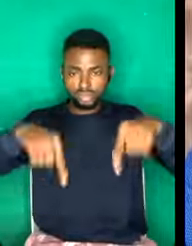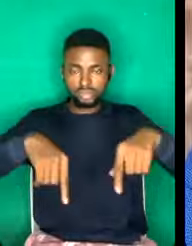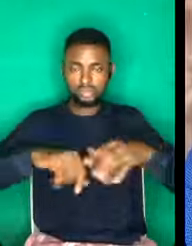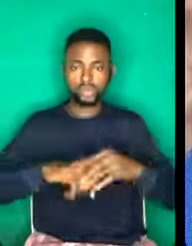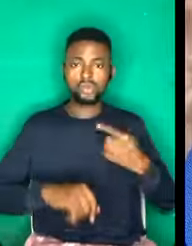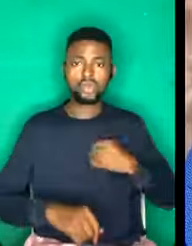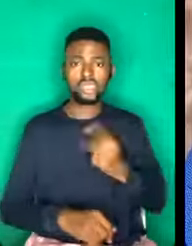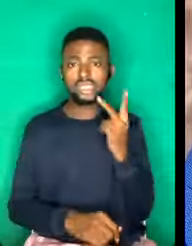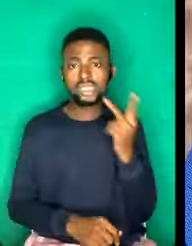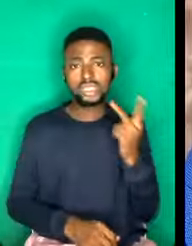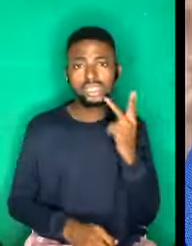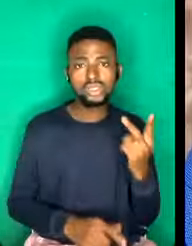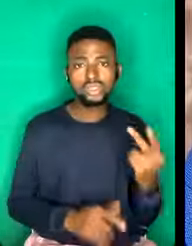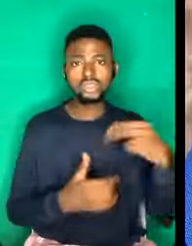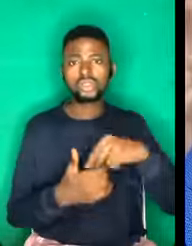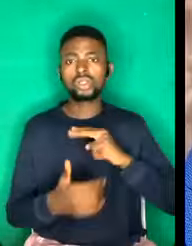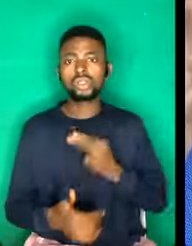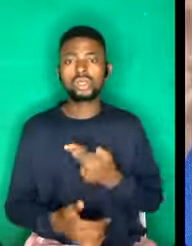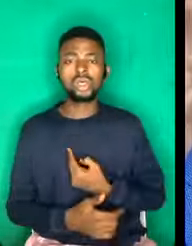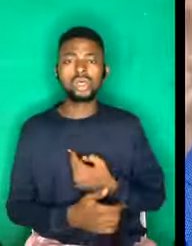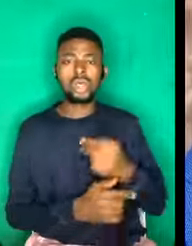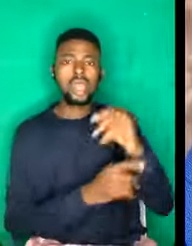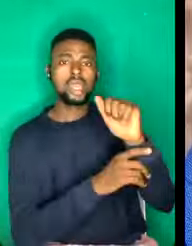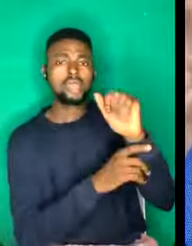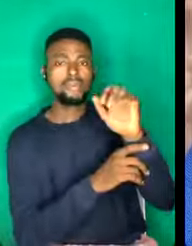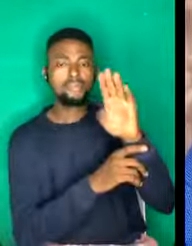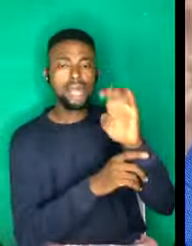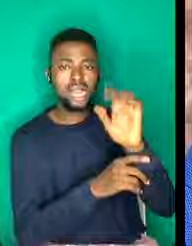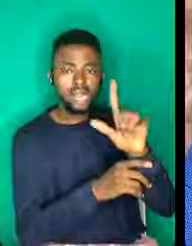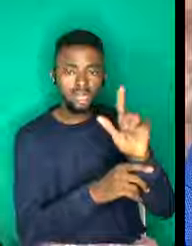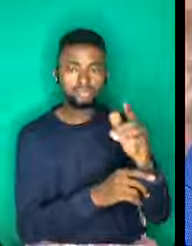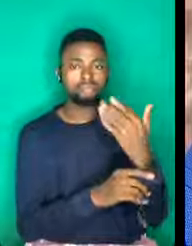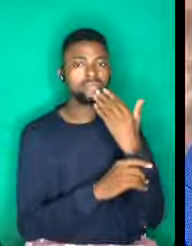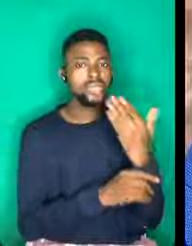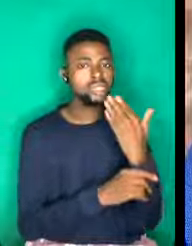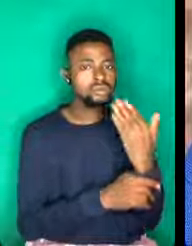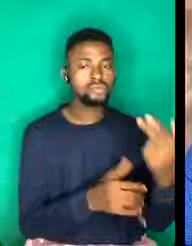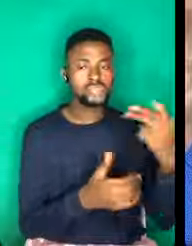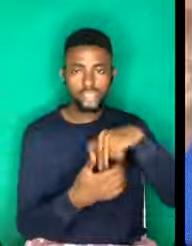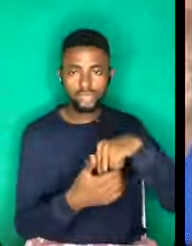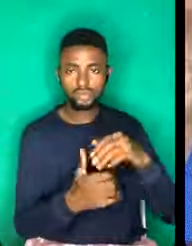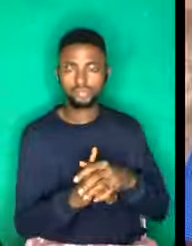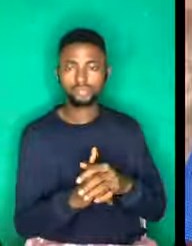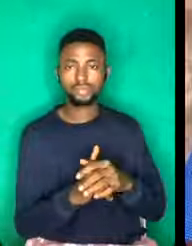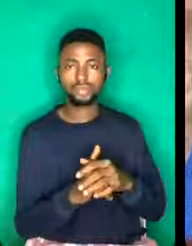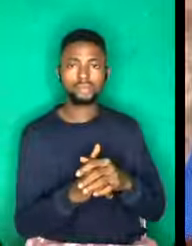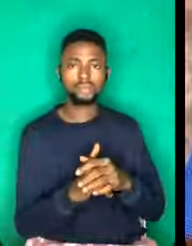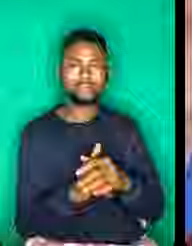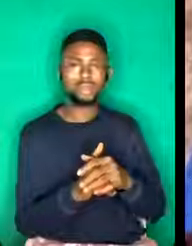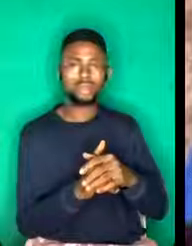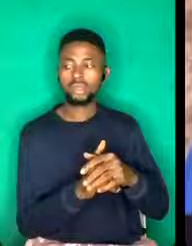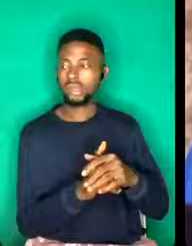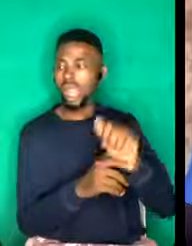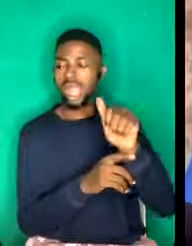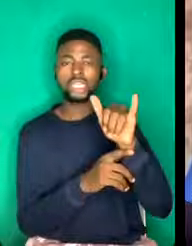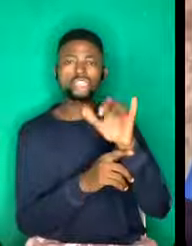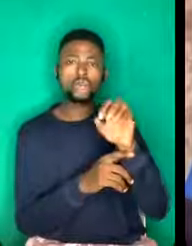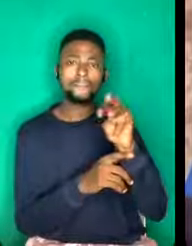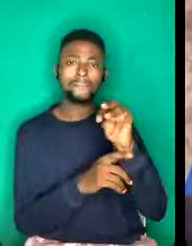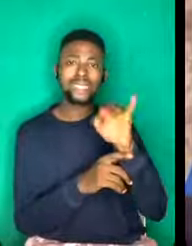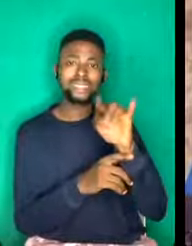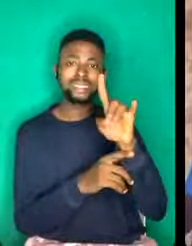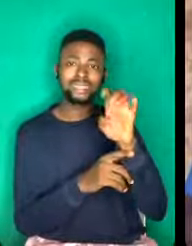Worship, Viexio, Lawal. Thank you, everyone who has joined. In case I'm unable to call you, Ayomide Special, thank